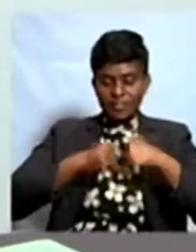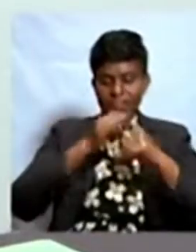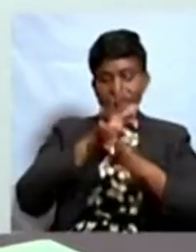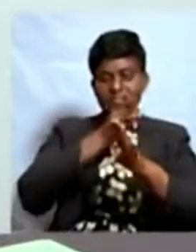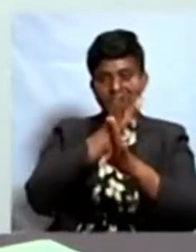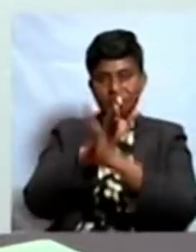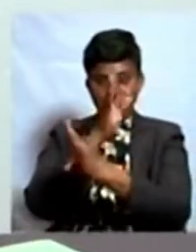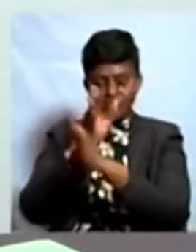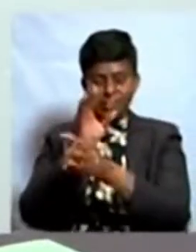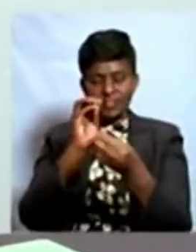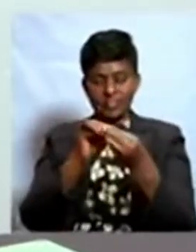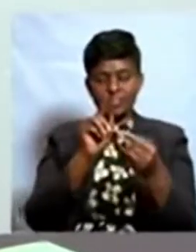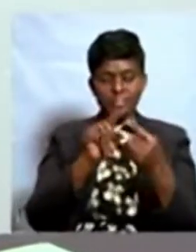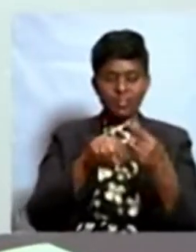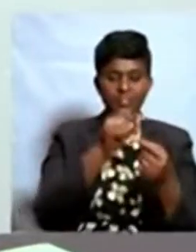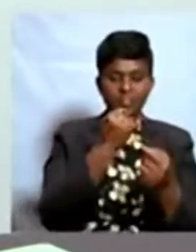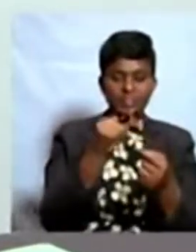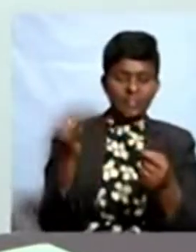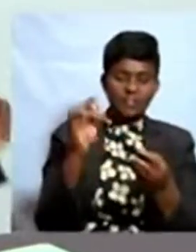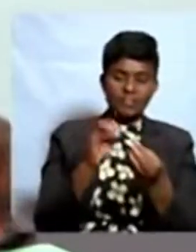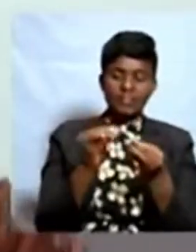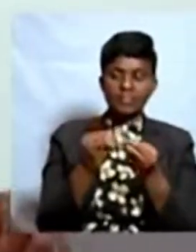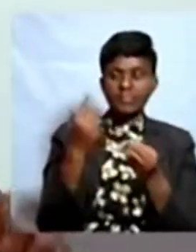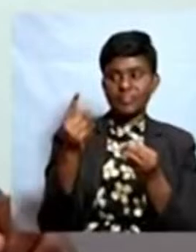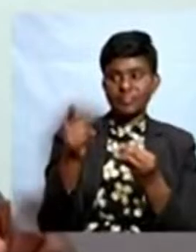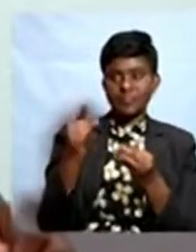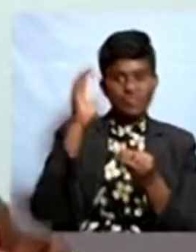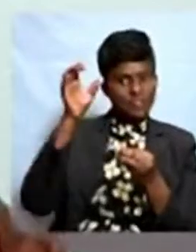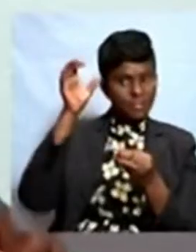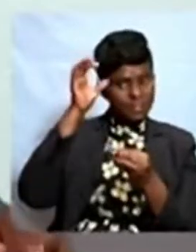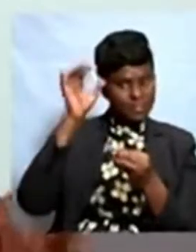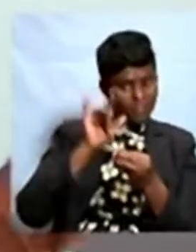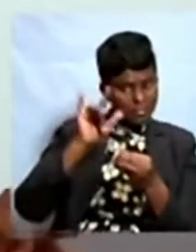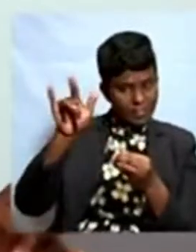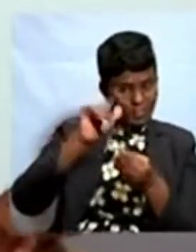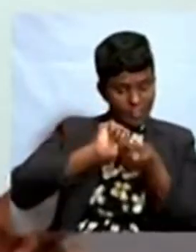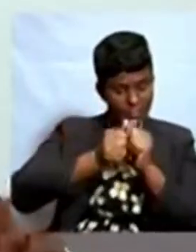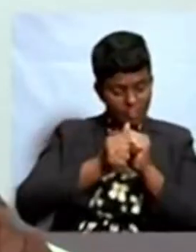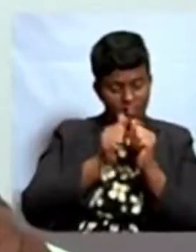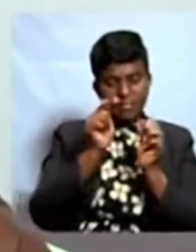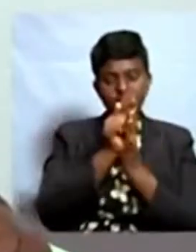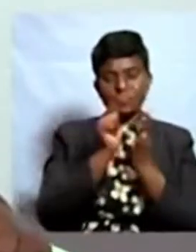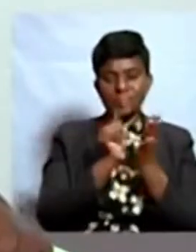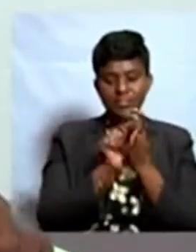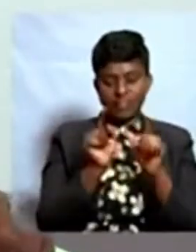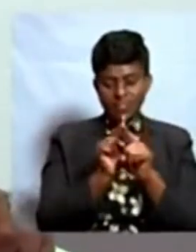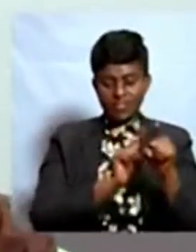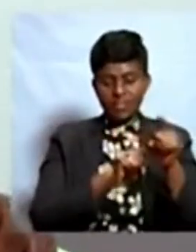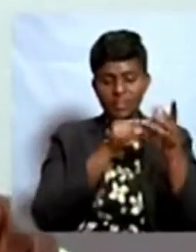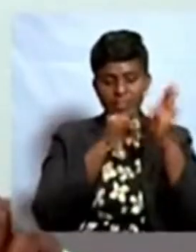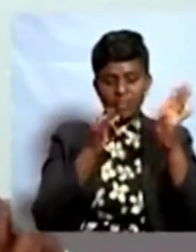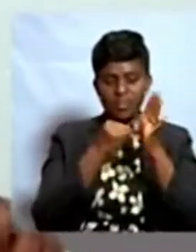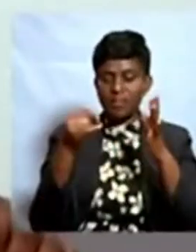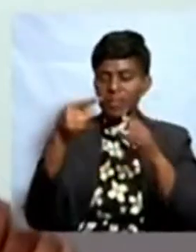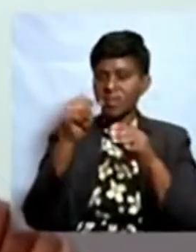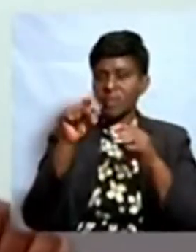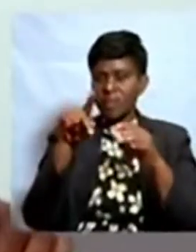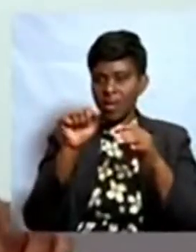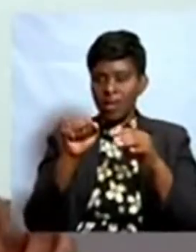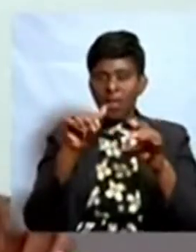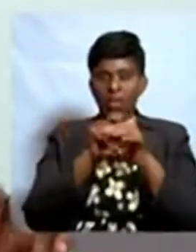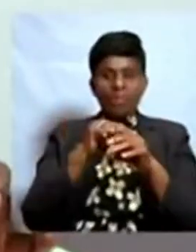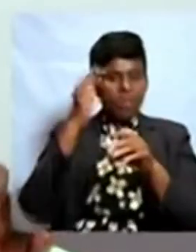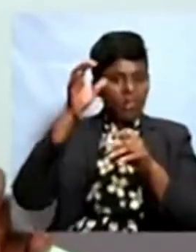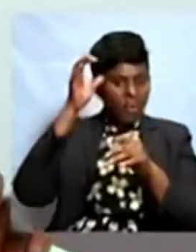to item number 3, which is the Civil Aviation Amendment Bill, identified gaps in the Civil